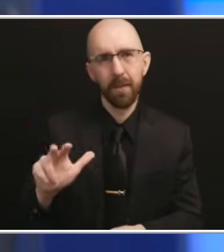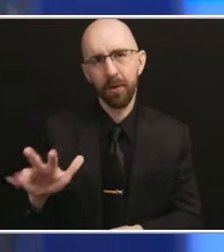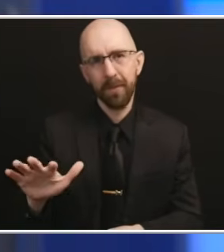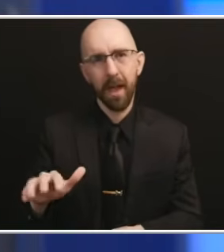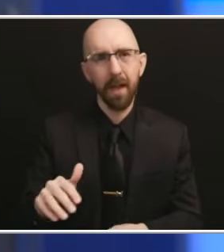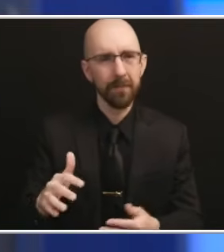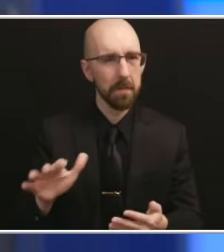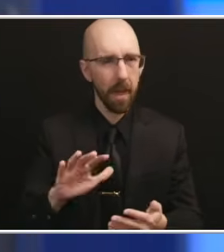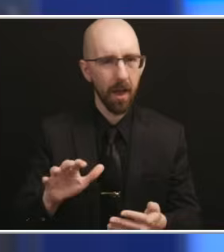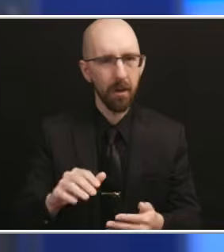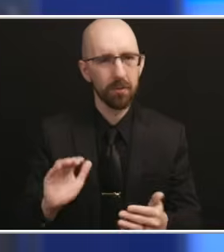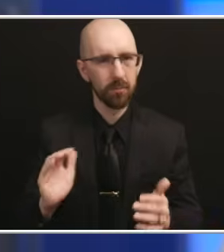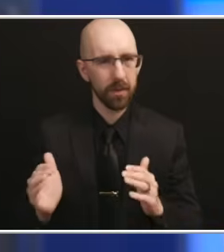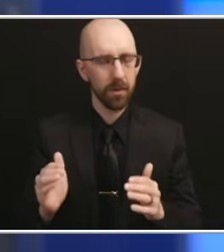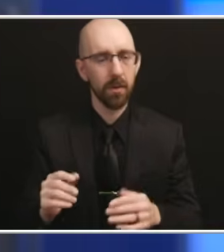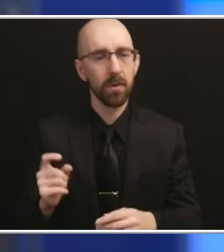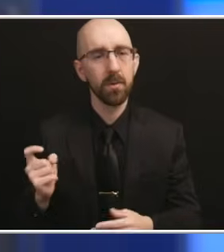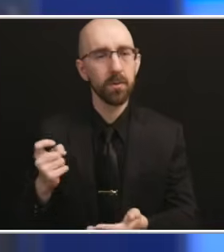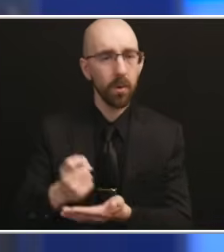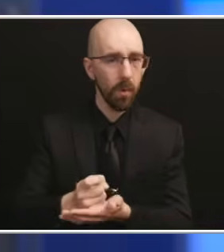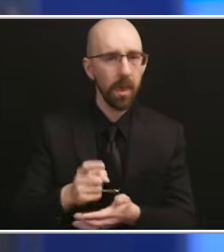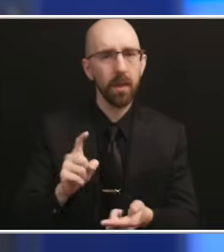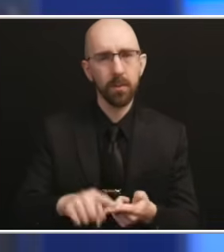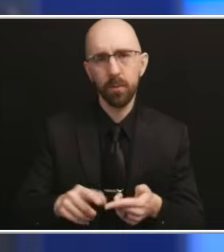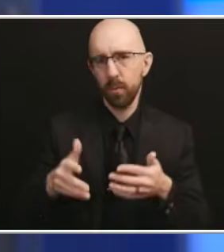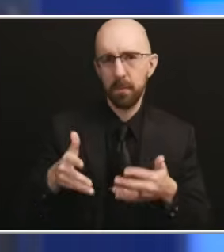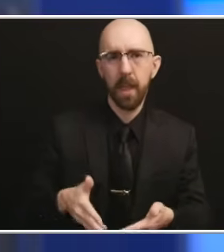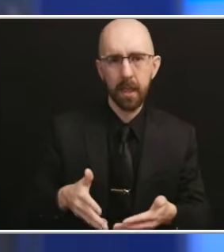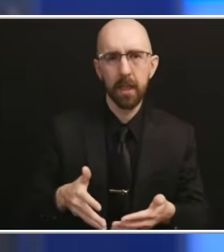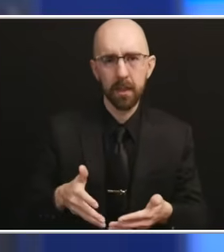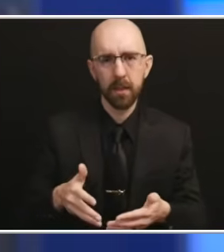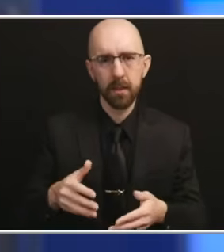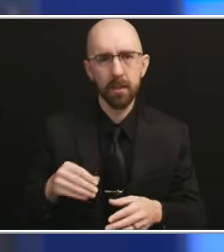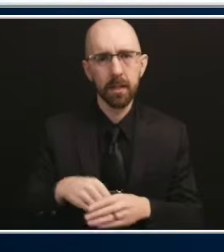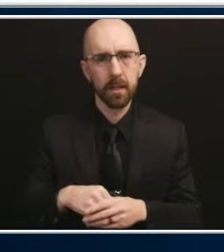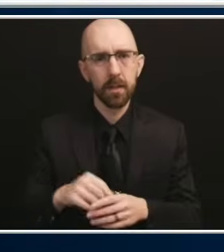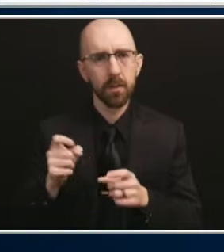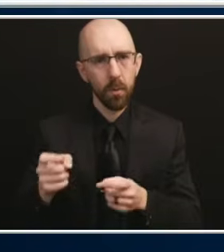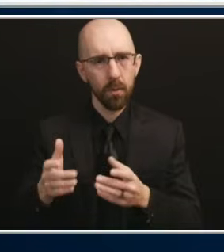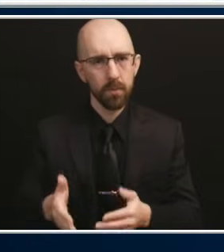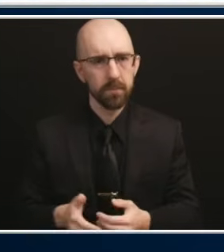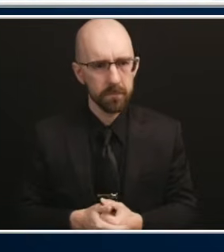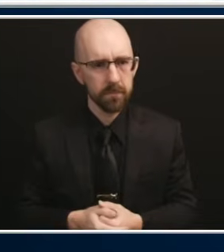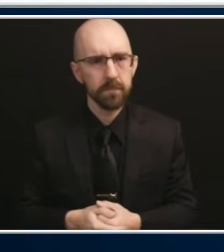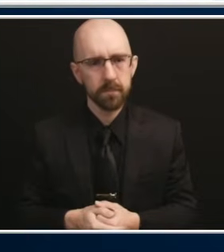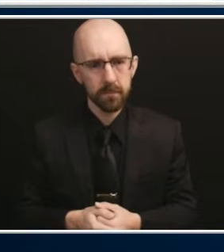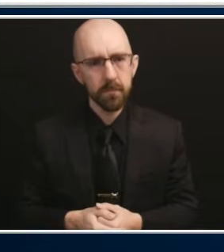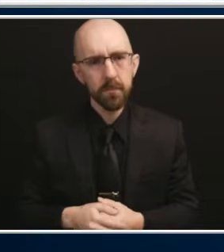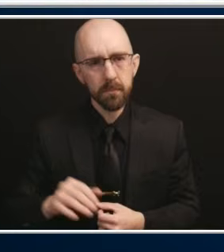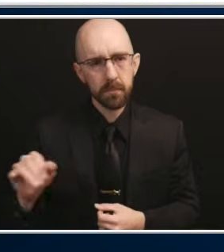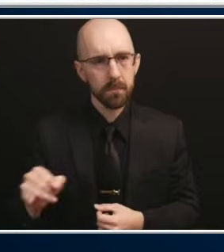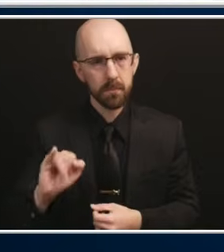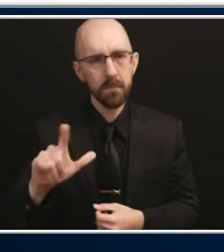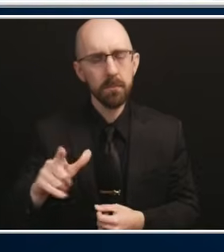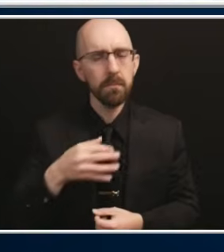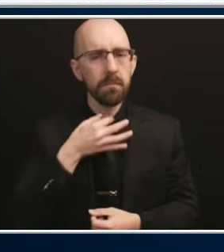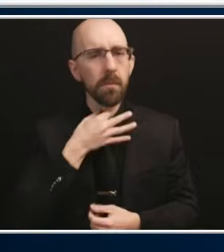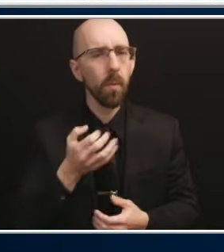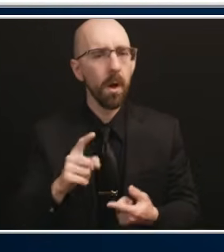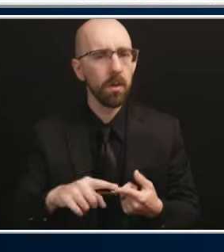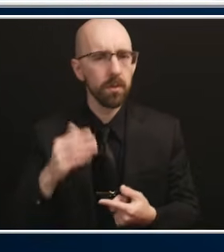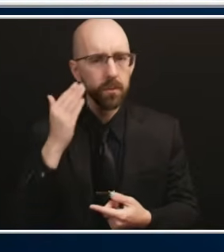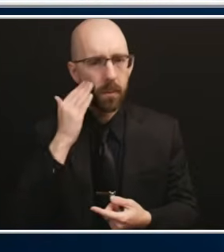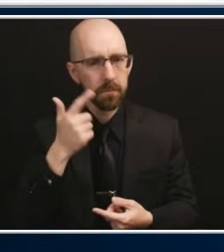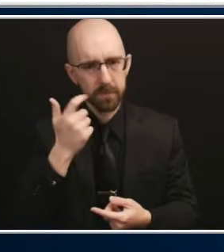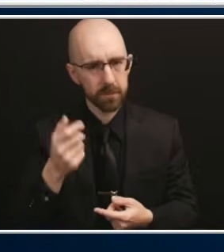ratio from donated liver to remaining in the donor. Jill has a question. She wants to know, because